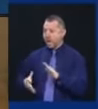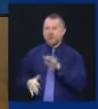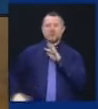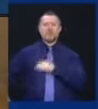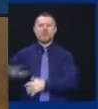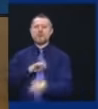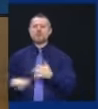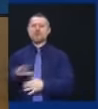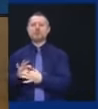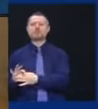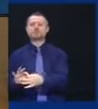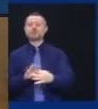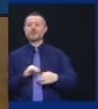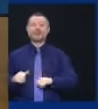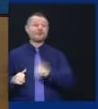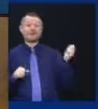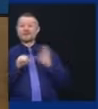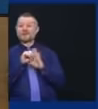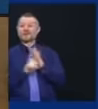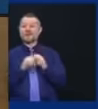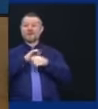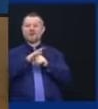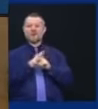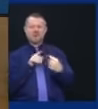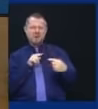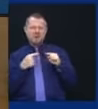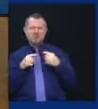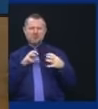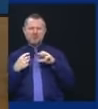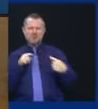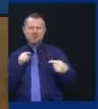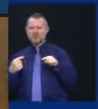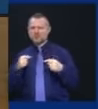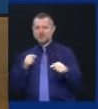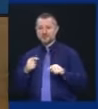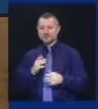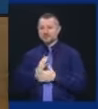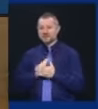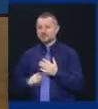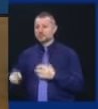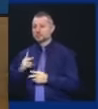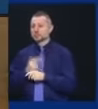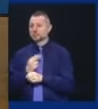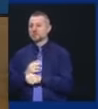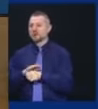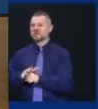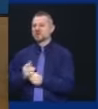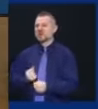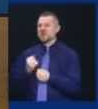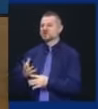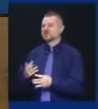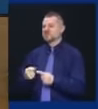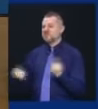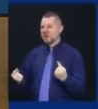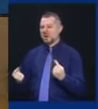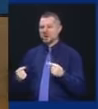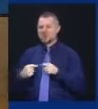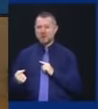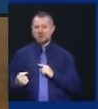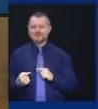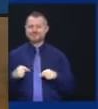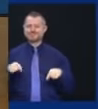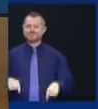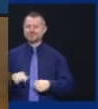other states, and COVID was used as a tool of division in many states. But in this state, it was the exact